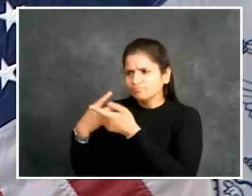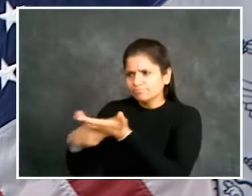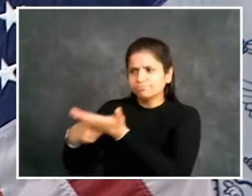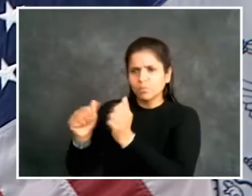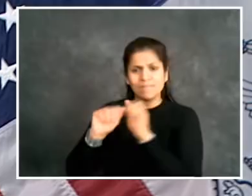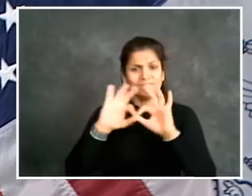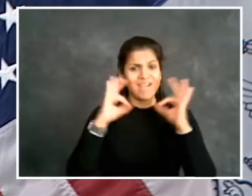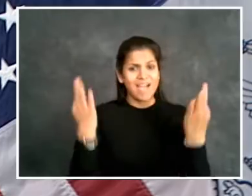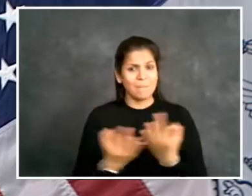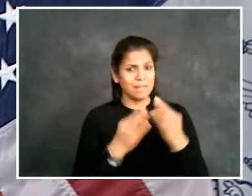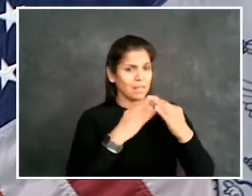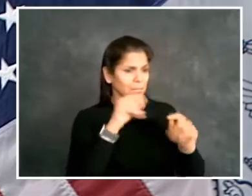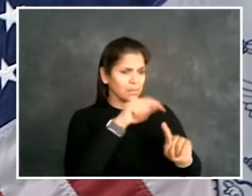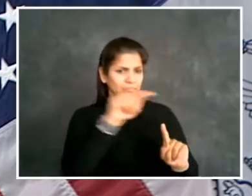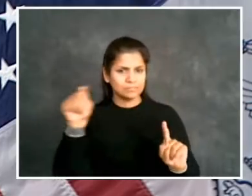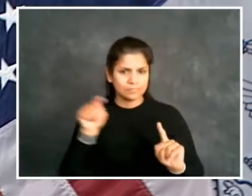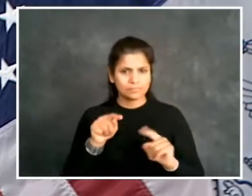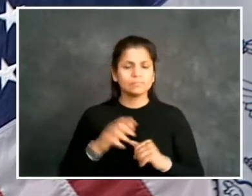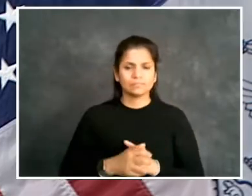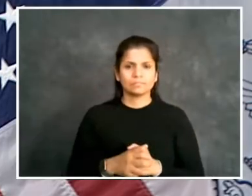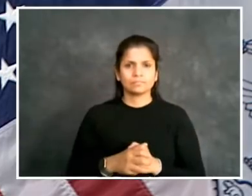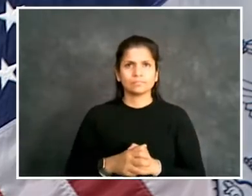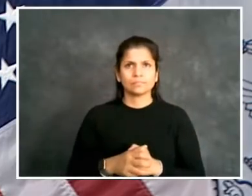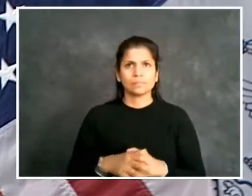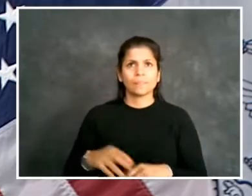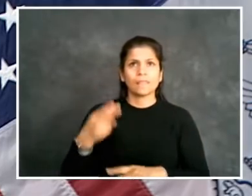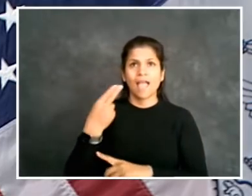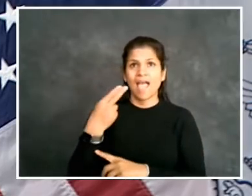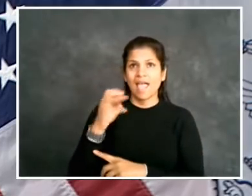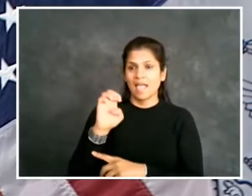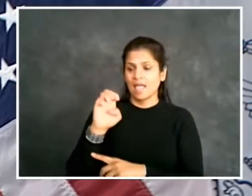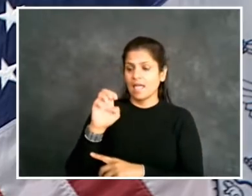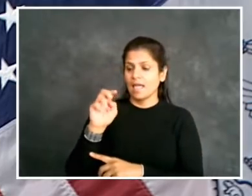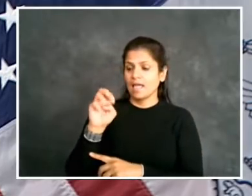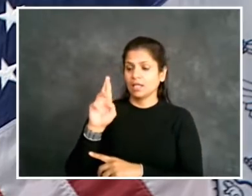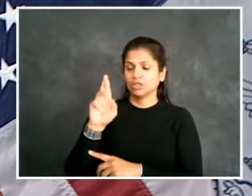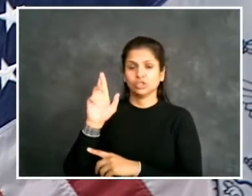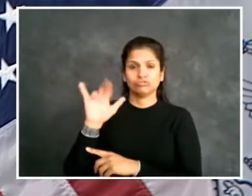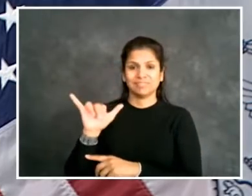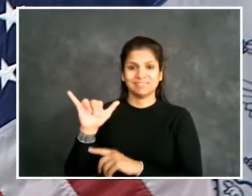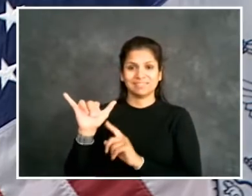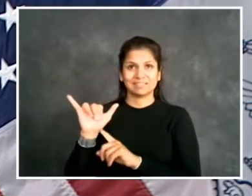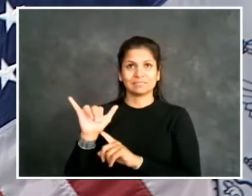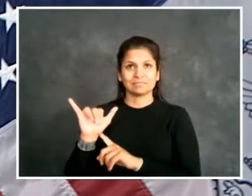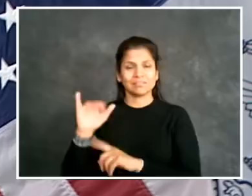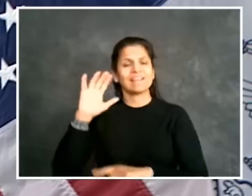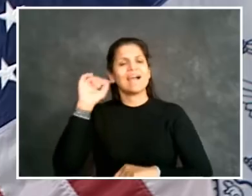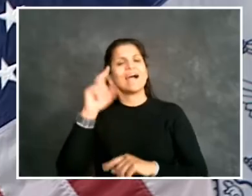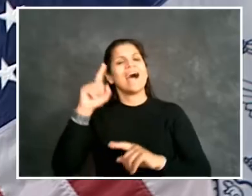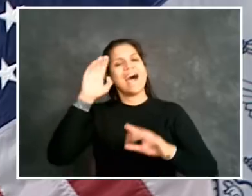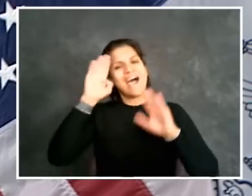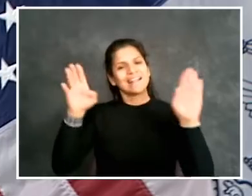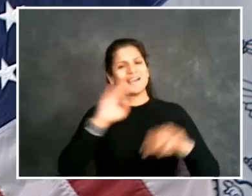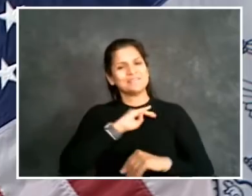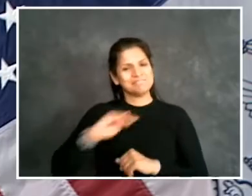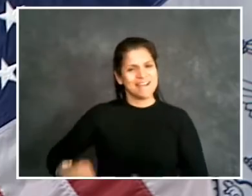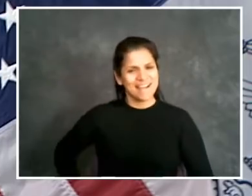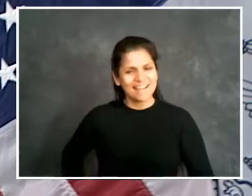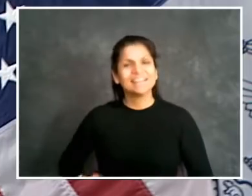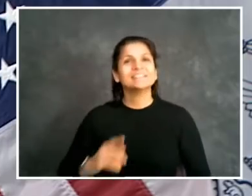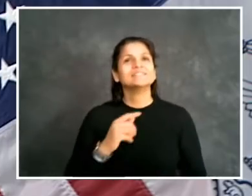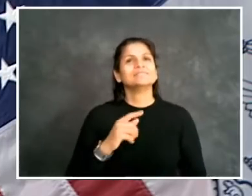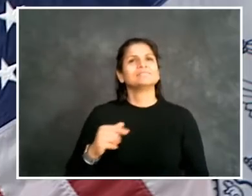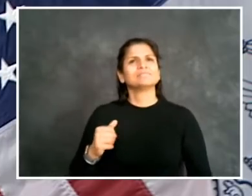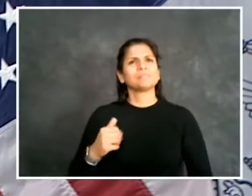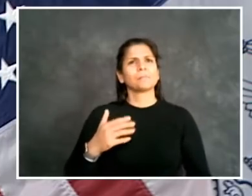Henry? Hello, Mr. Mayor. Good to see you again. I'm going to go back to the question I really